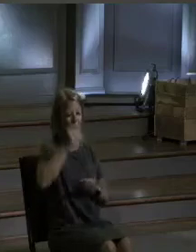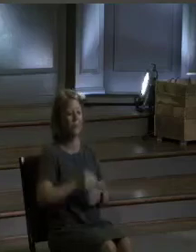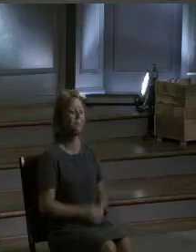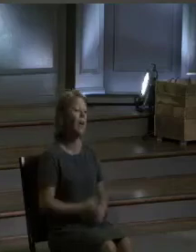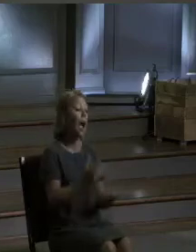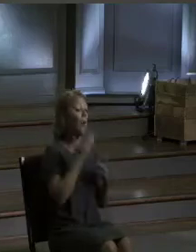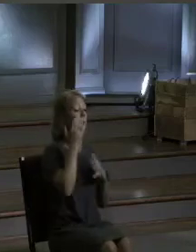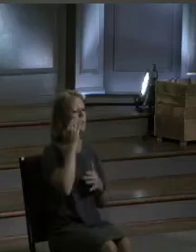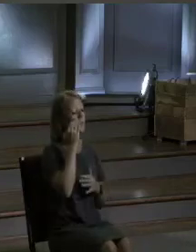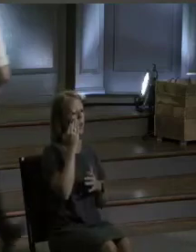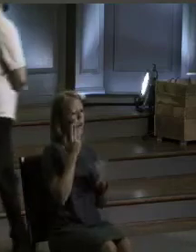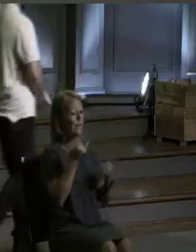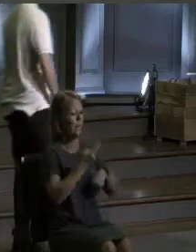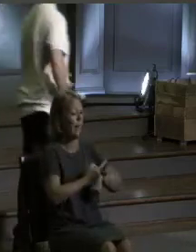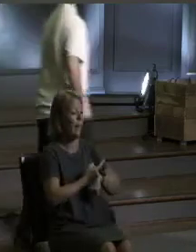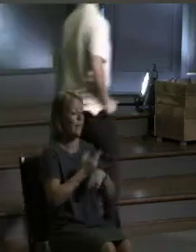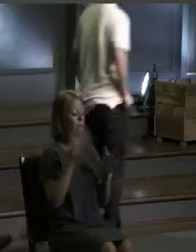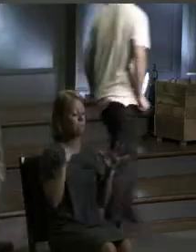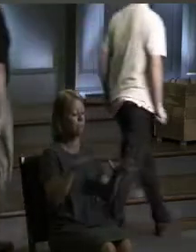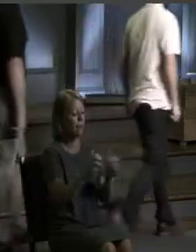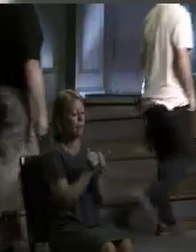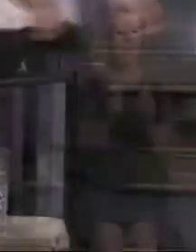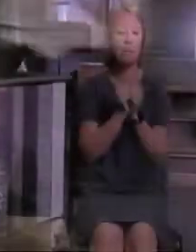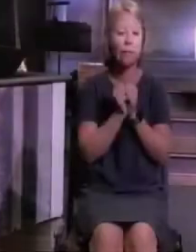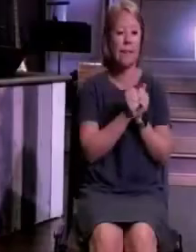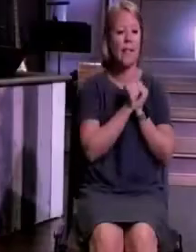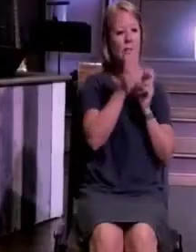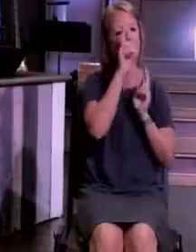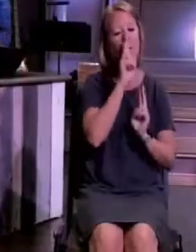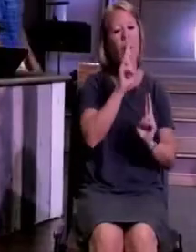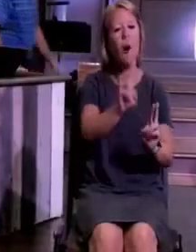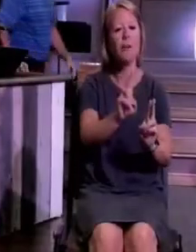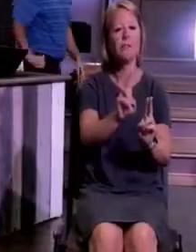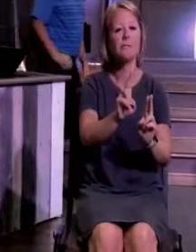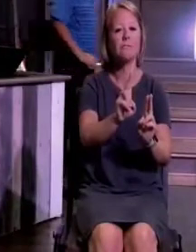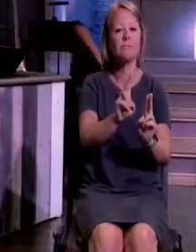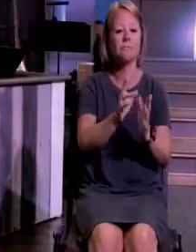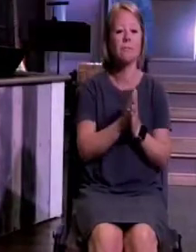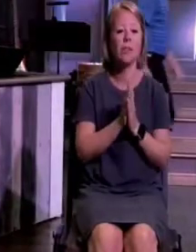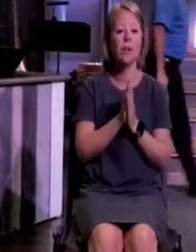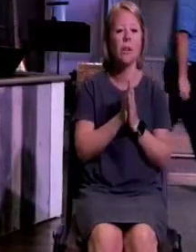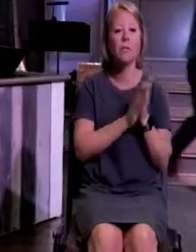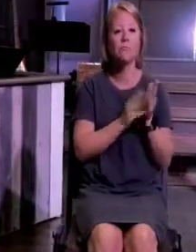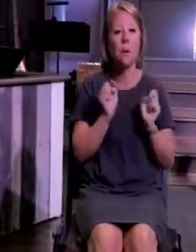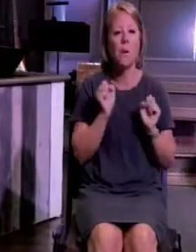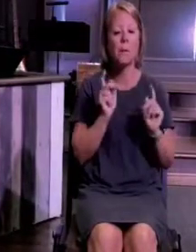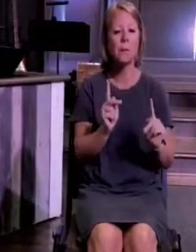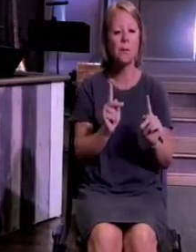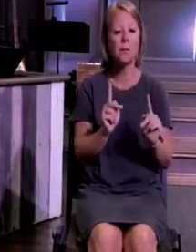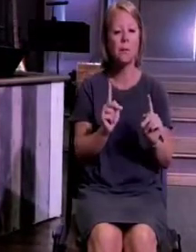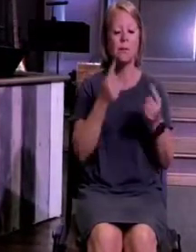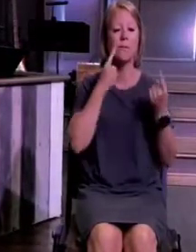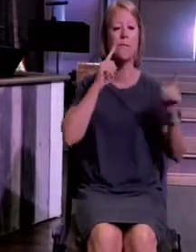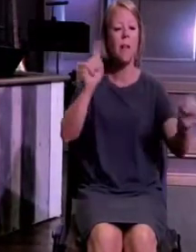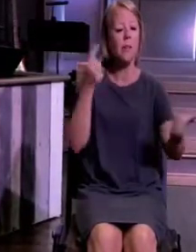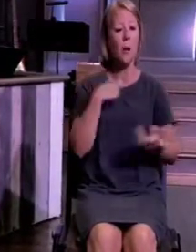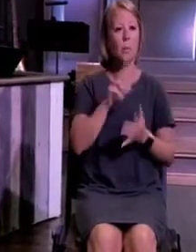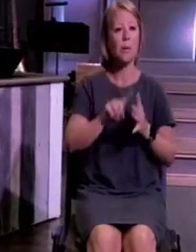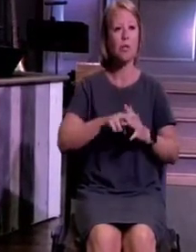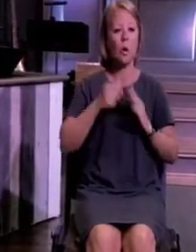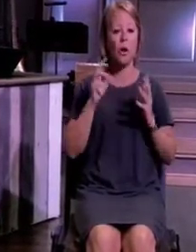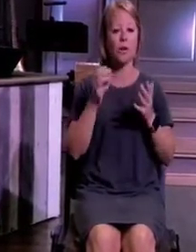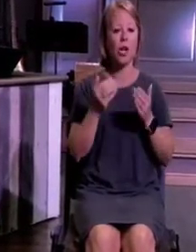I want you to know today that as we gather together, today it's an honor and a privilege for me to declare unto you that today we start a brand